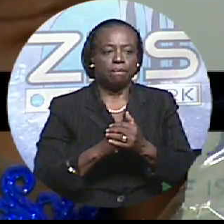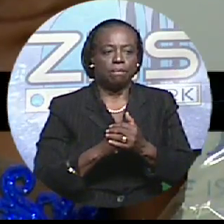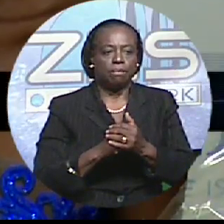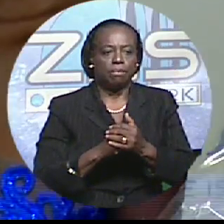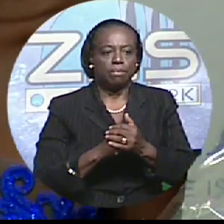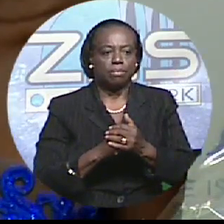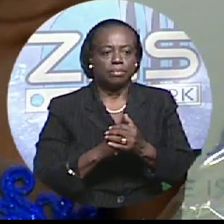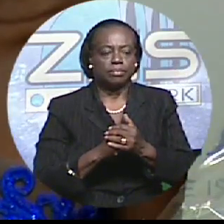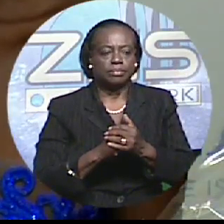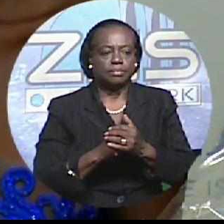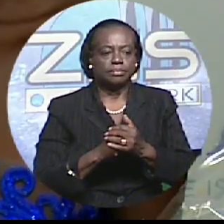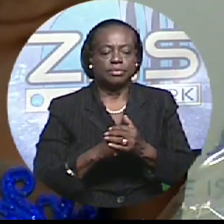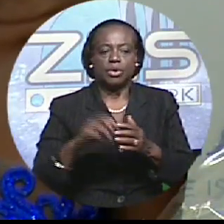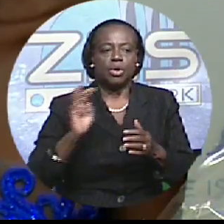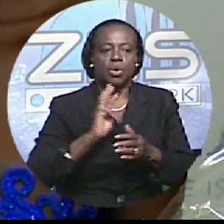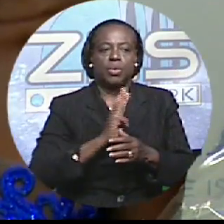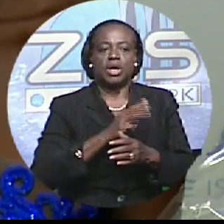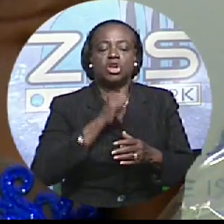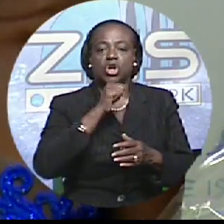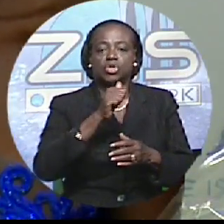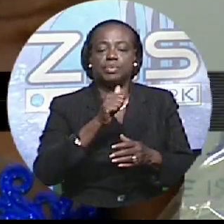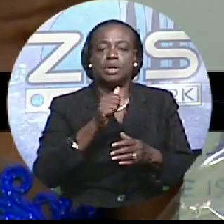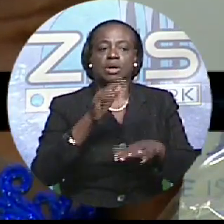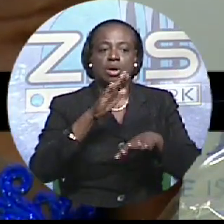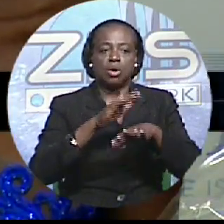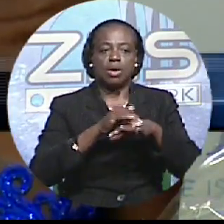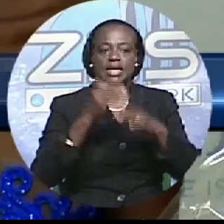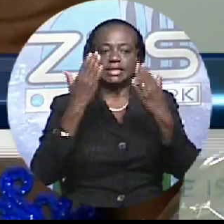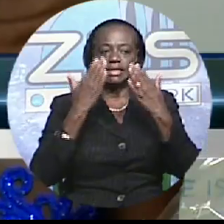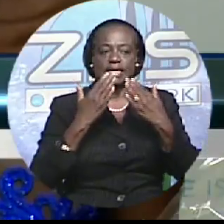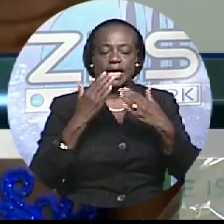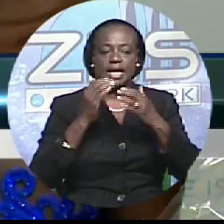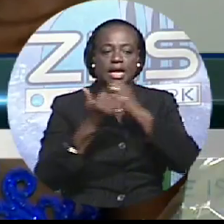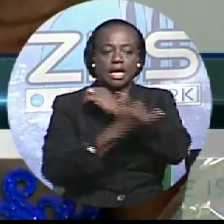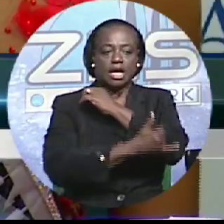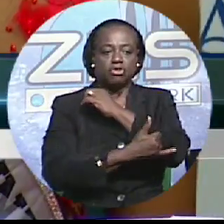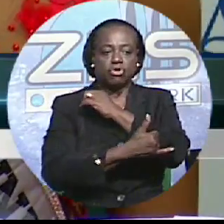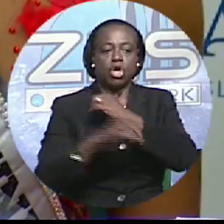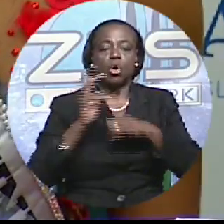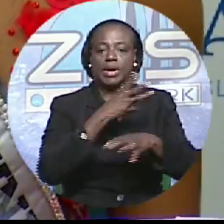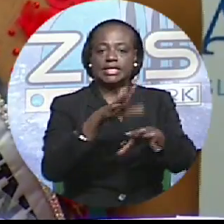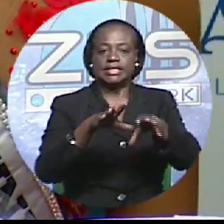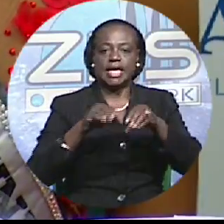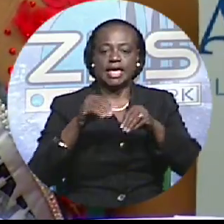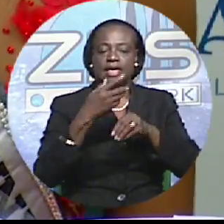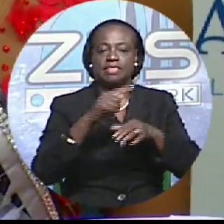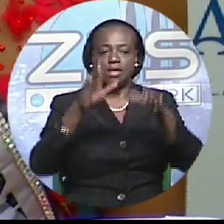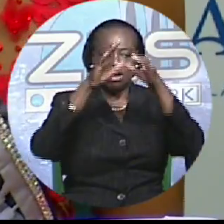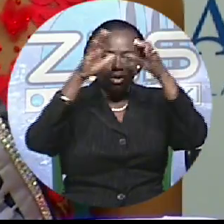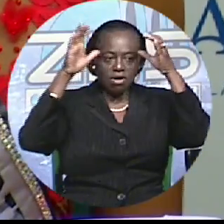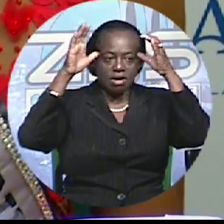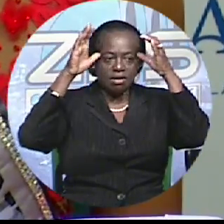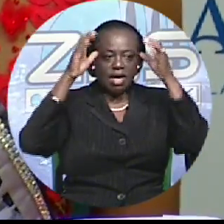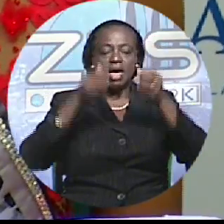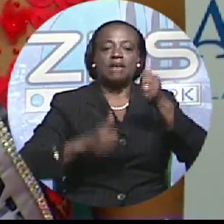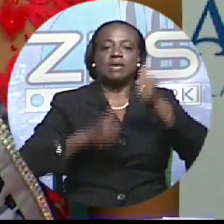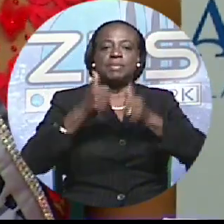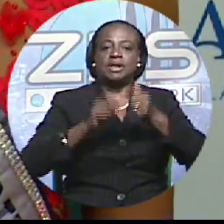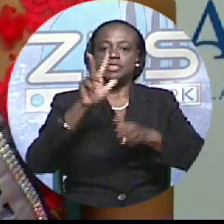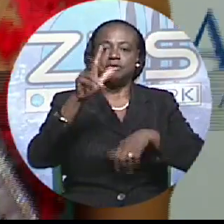that's not a SAG country anymore. We're going top 5 and then we're taking the crown. I've competed 3 times